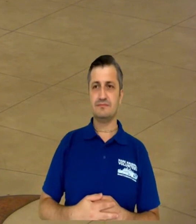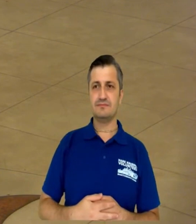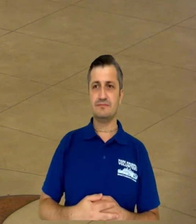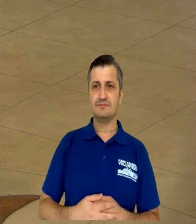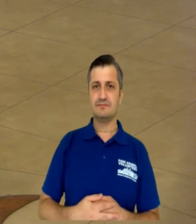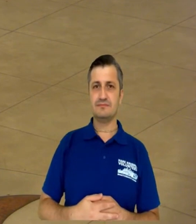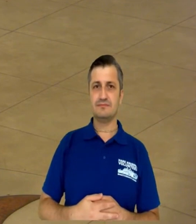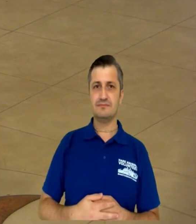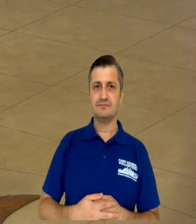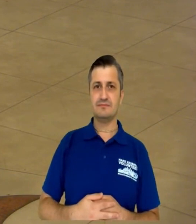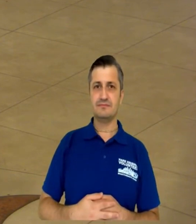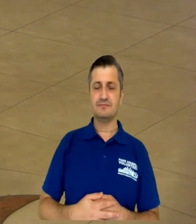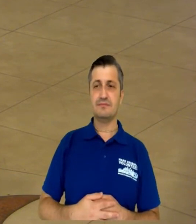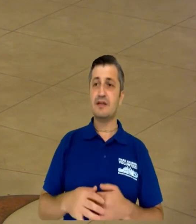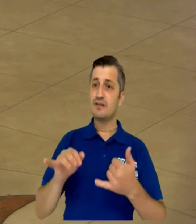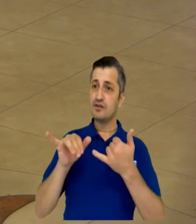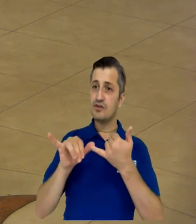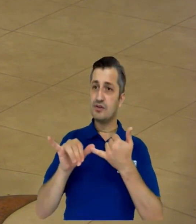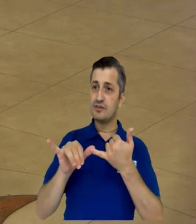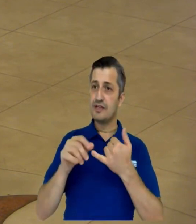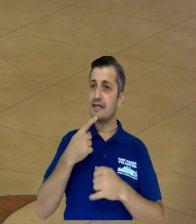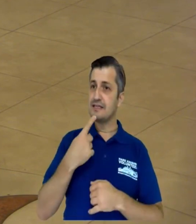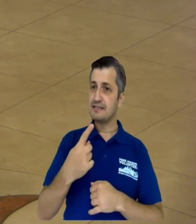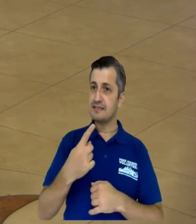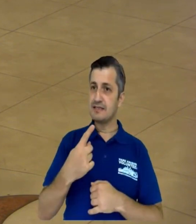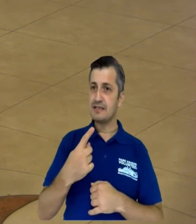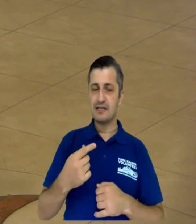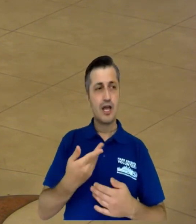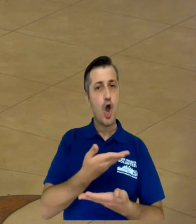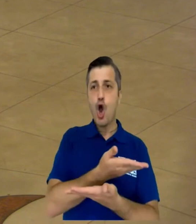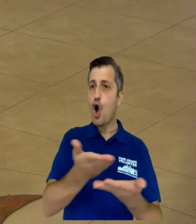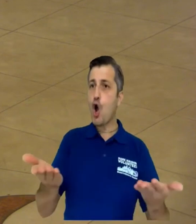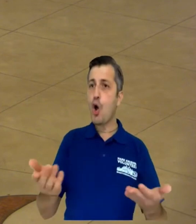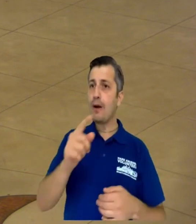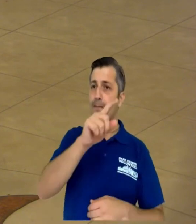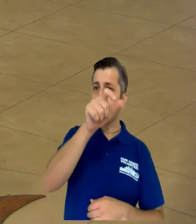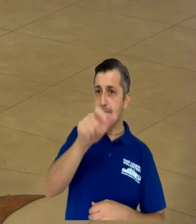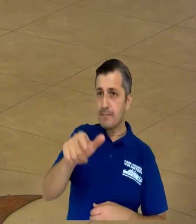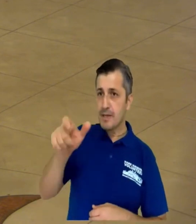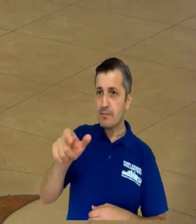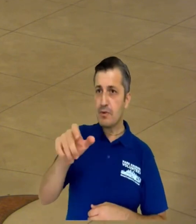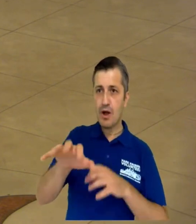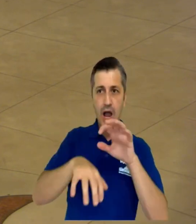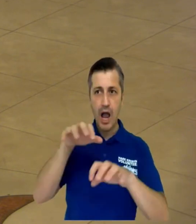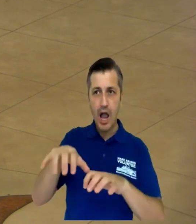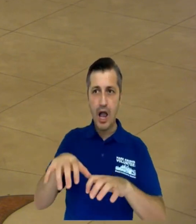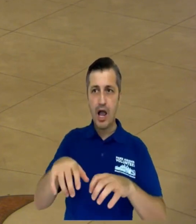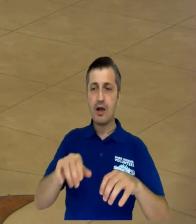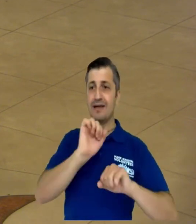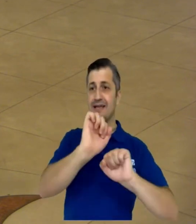Chaham. So Krishna says, I'm seated in everyone's heart, and from me comes remembrance, knowledge,